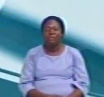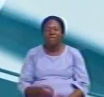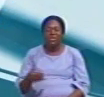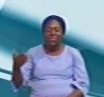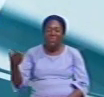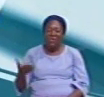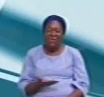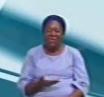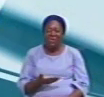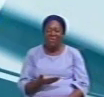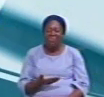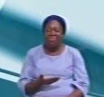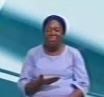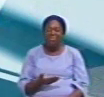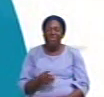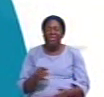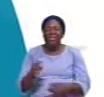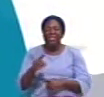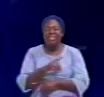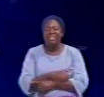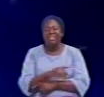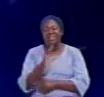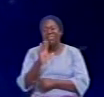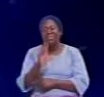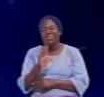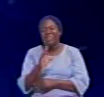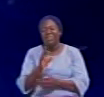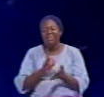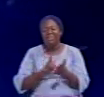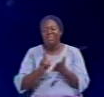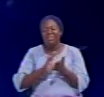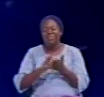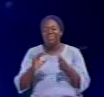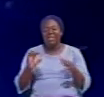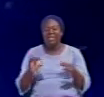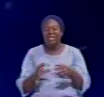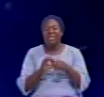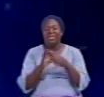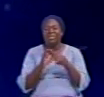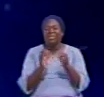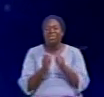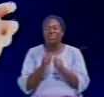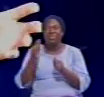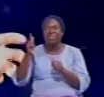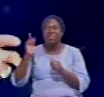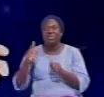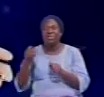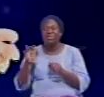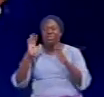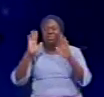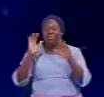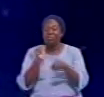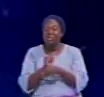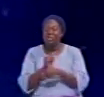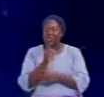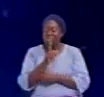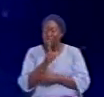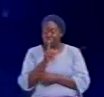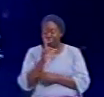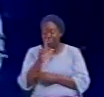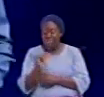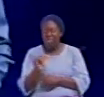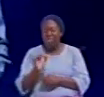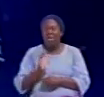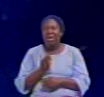Welcome, day 5, divine encounter with the God of miracles. Indeed, our